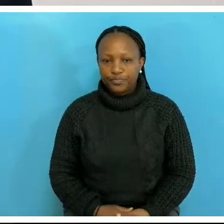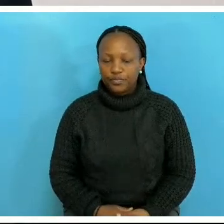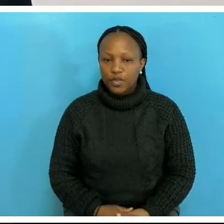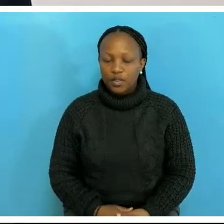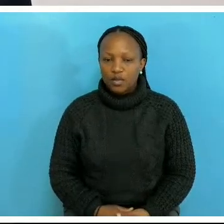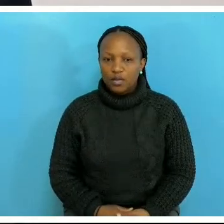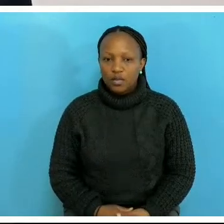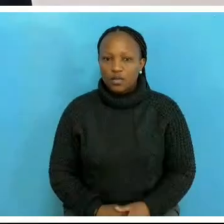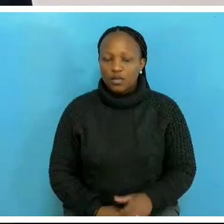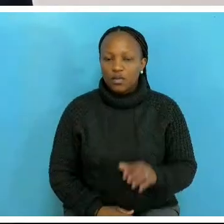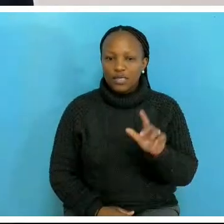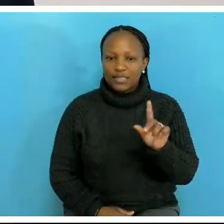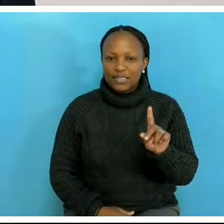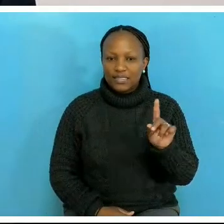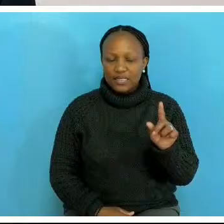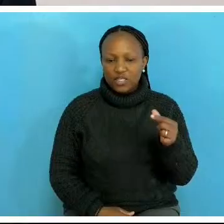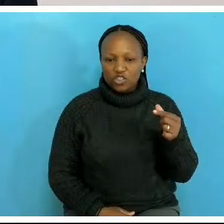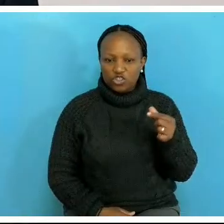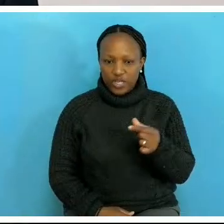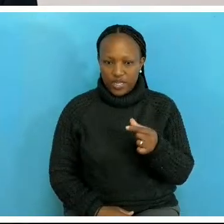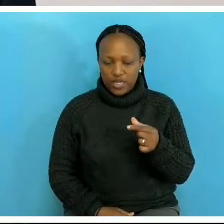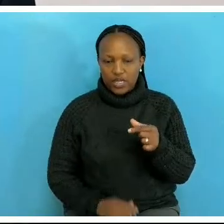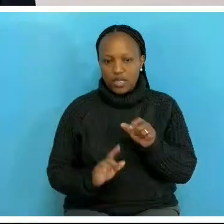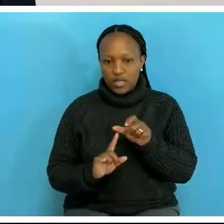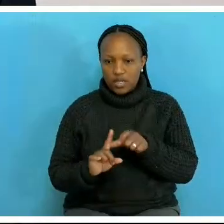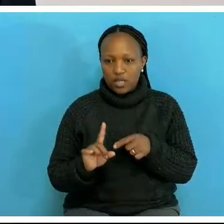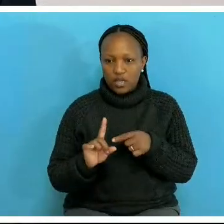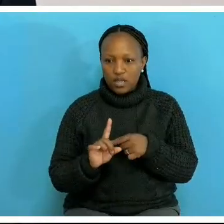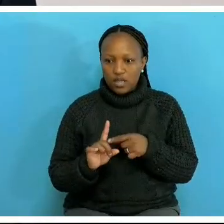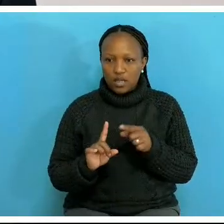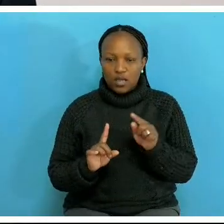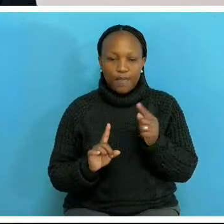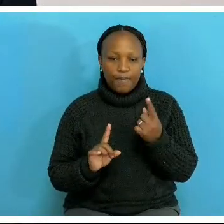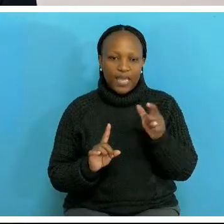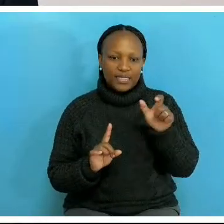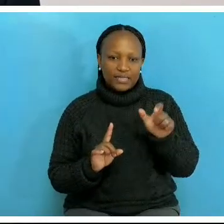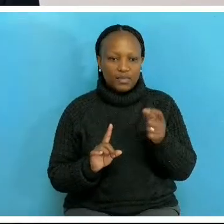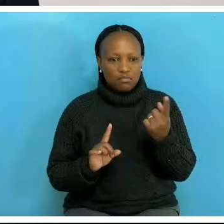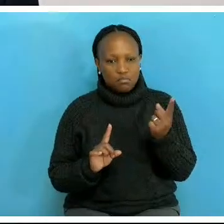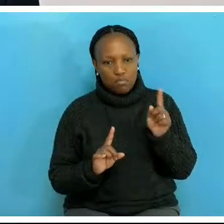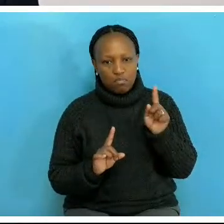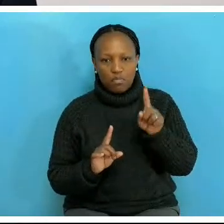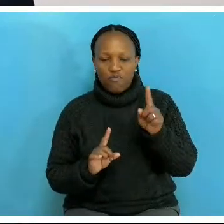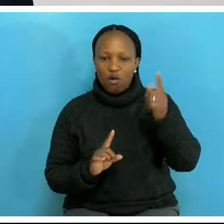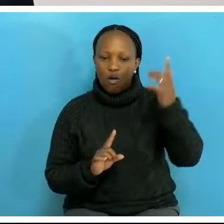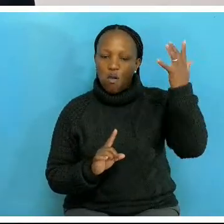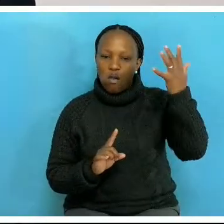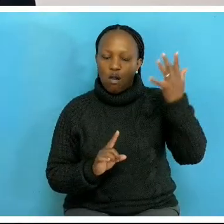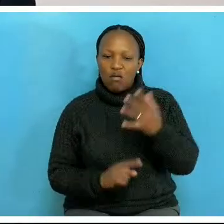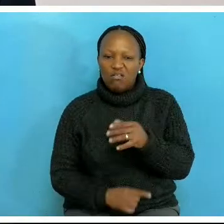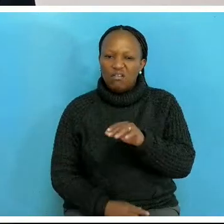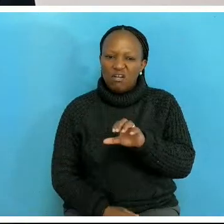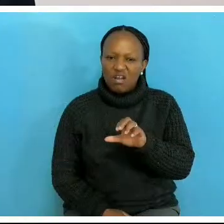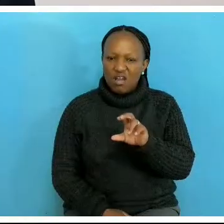DDG, you can send the first person to present on behalf of the entities.